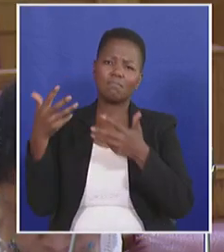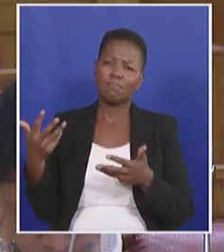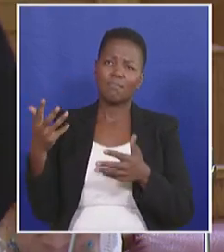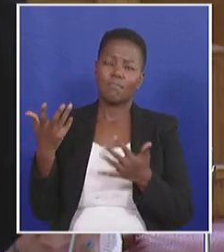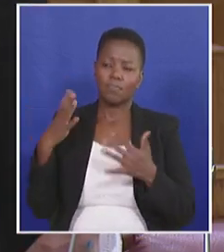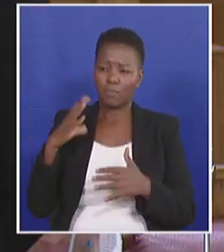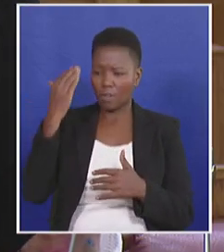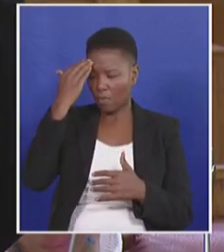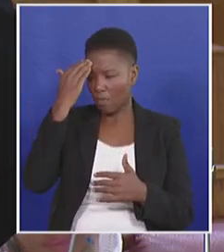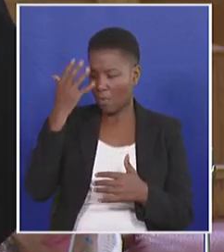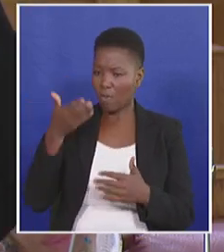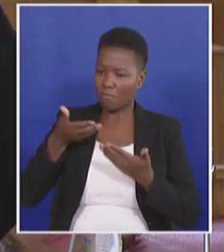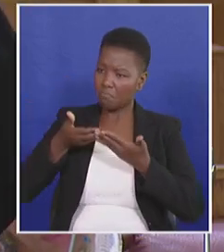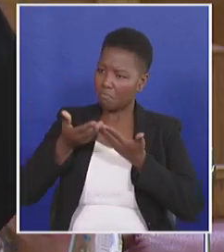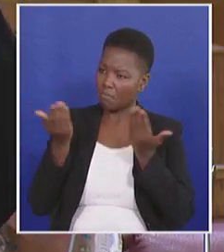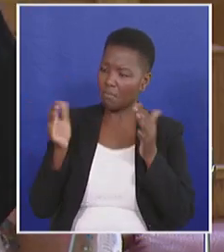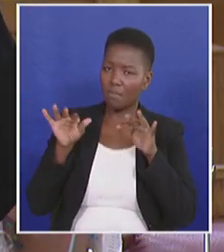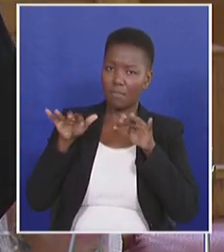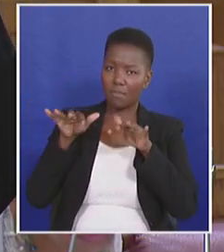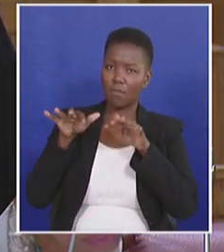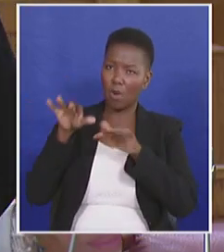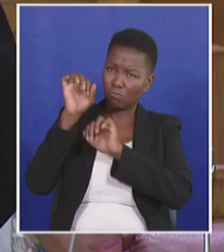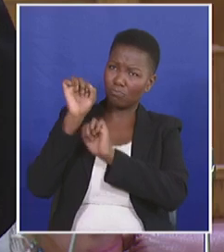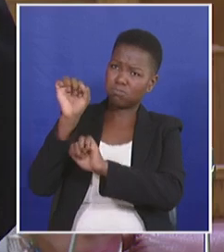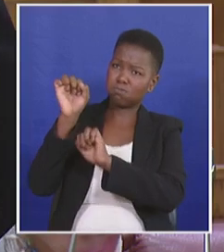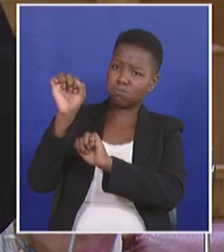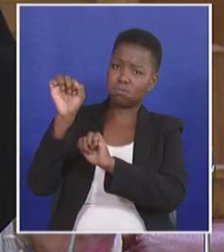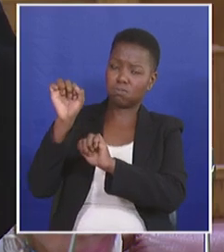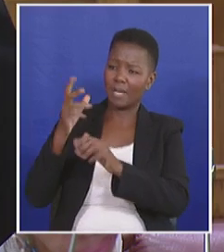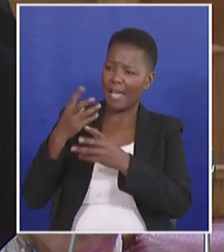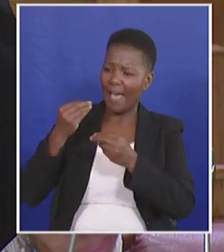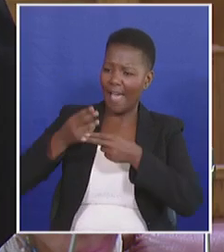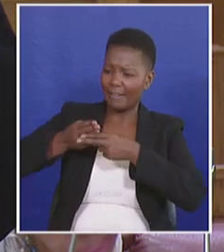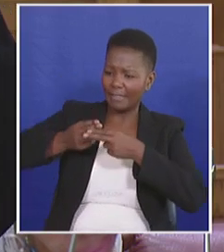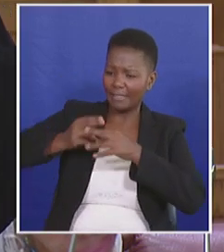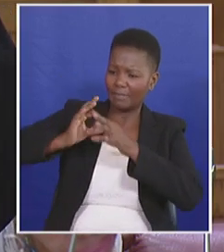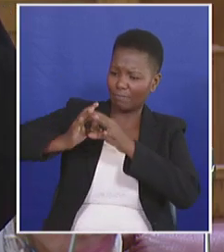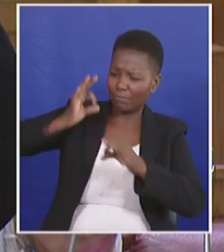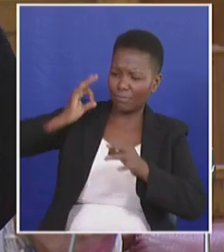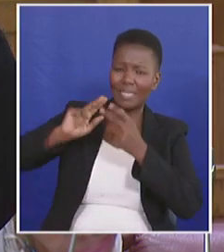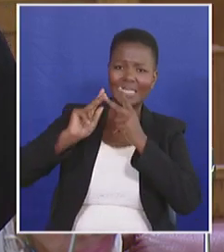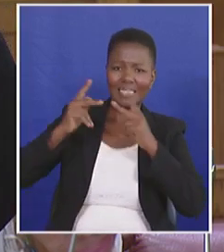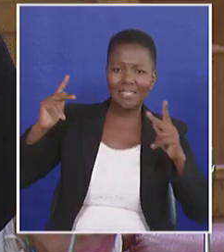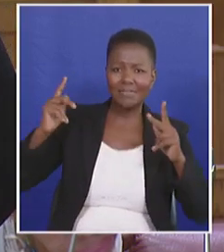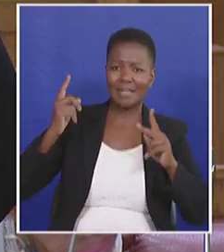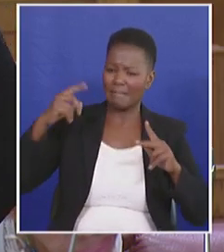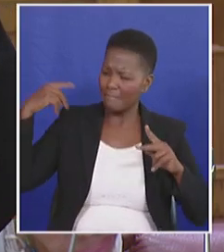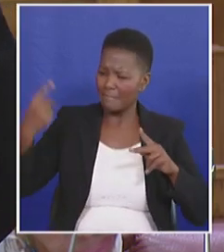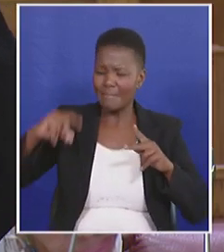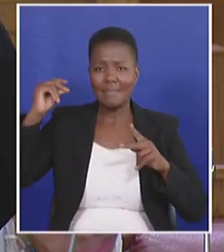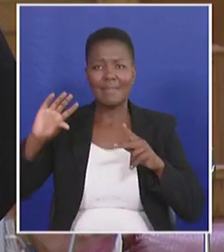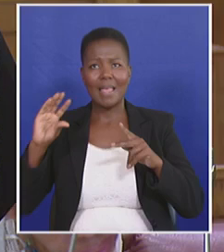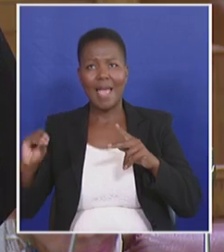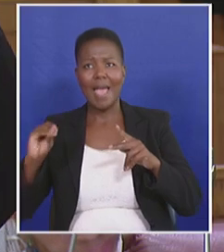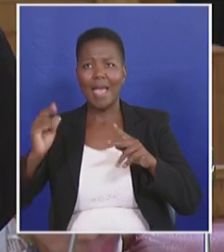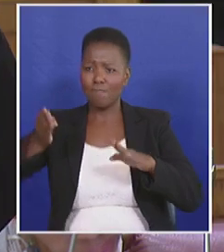you are not faced with a group of people that are armed with R5s, that are armed with